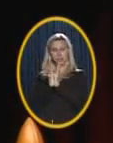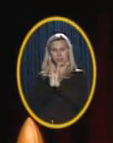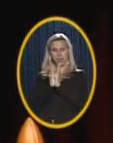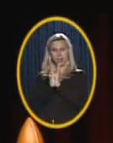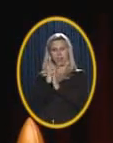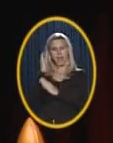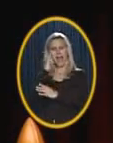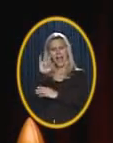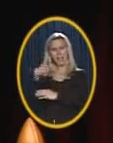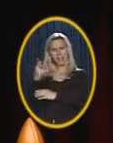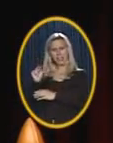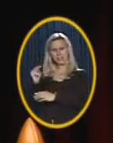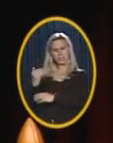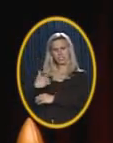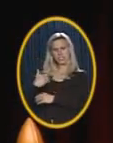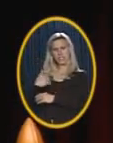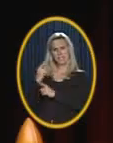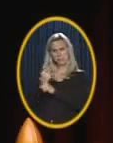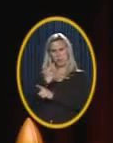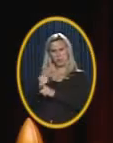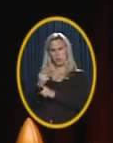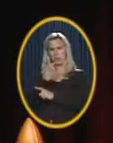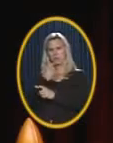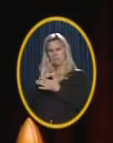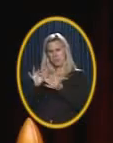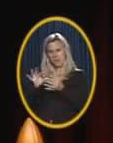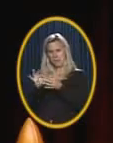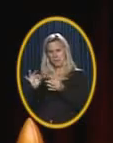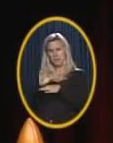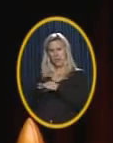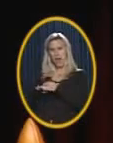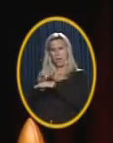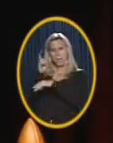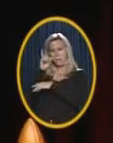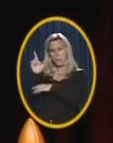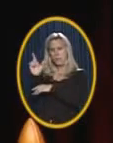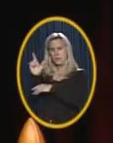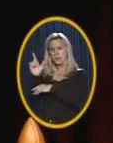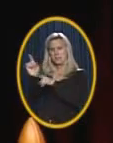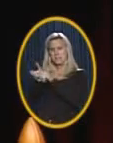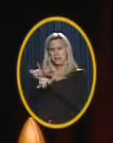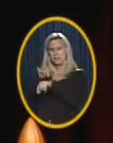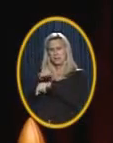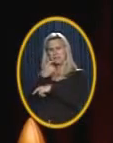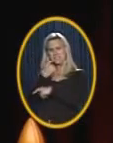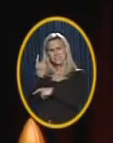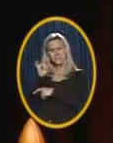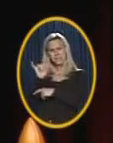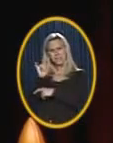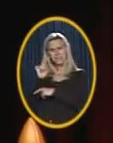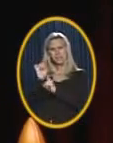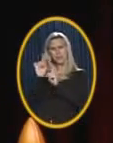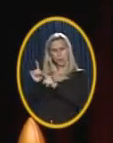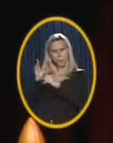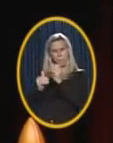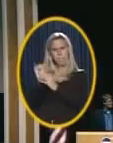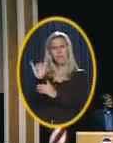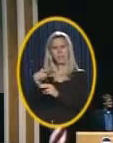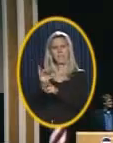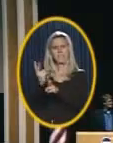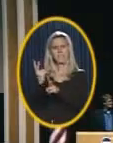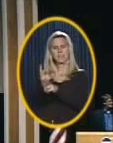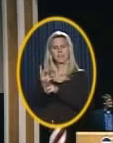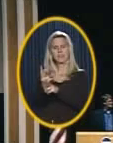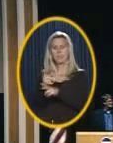I think John had some appropriate remarks while he was on the surface at that time, but saying something like we needed to go build that vehicle. Said we needed that